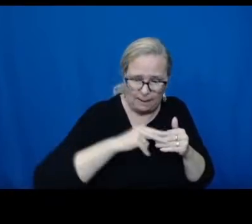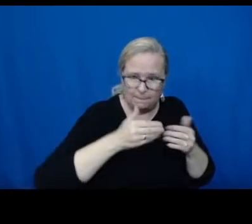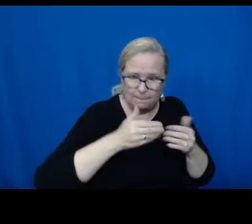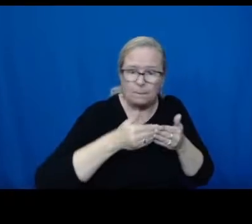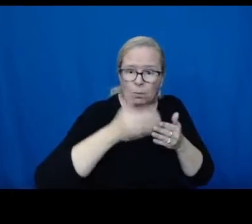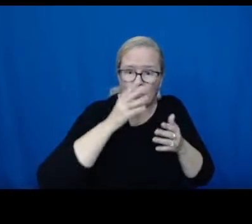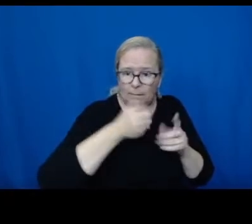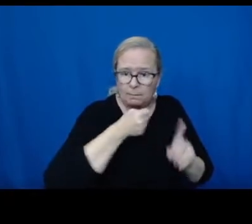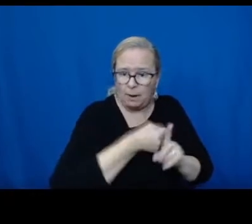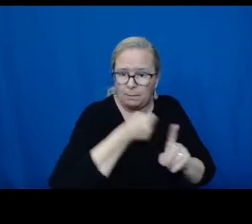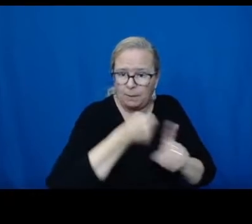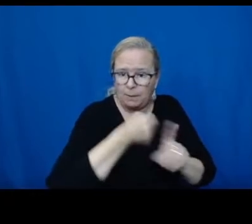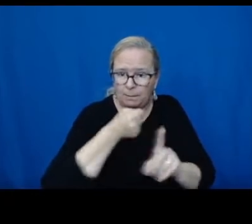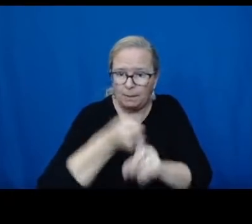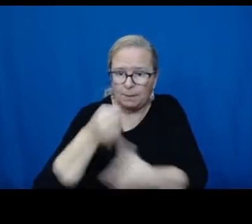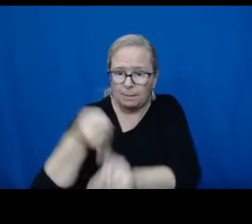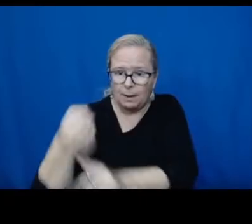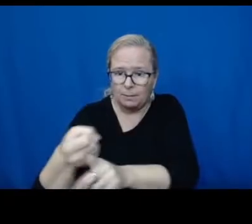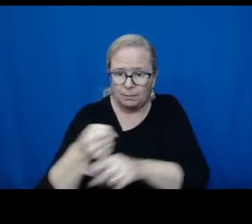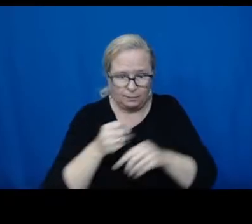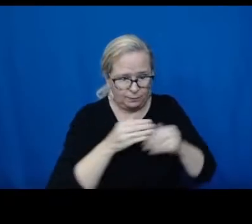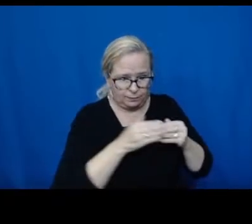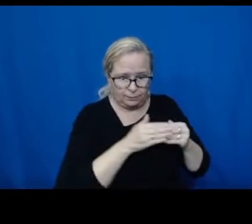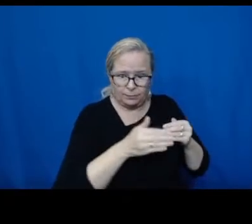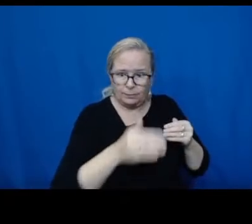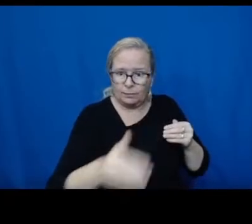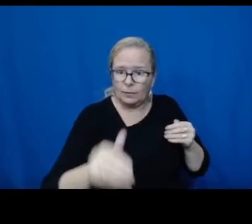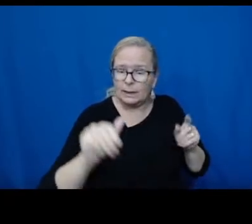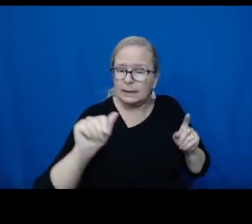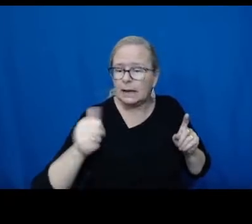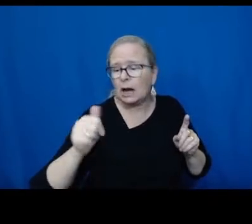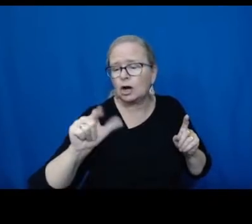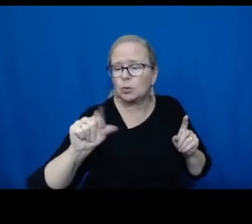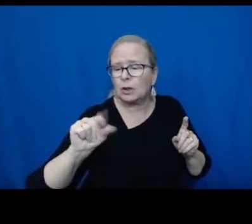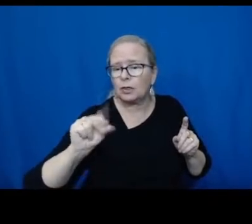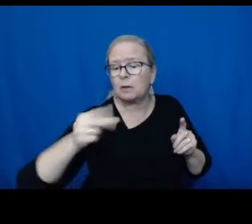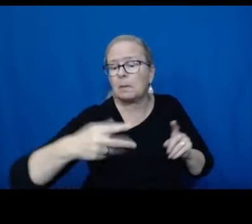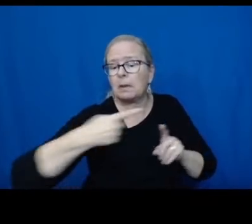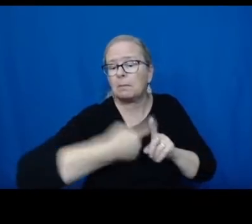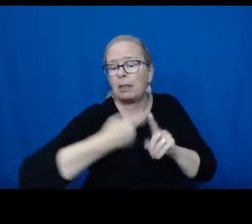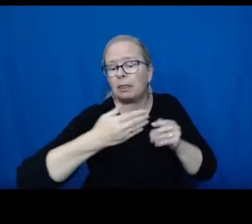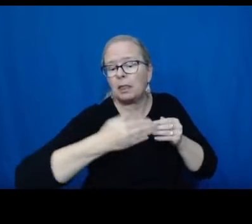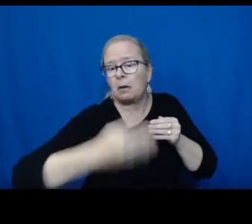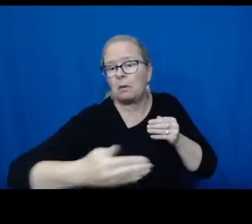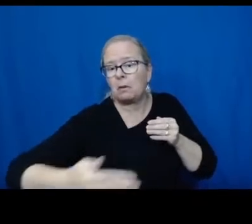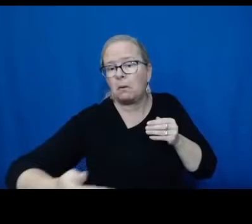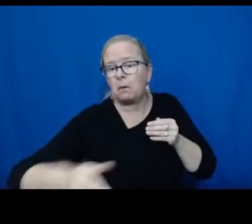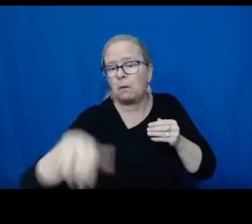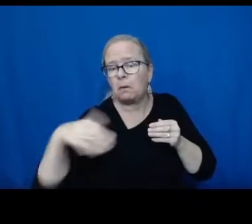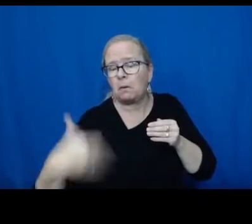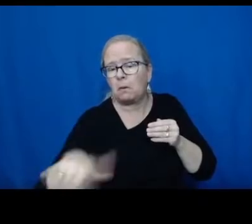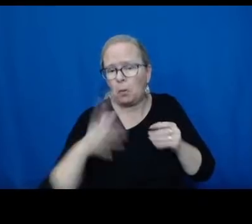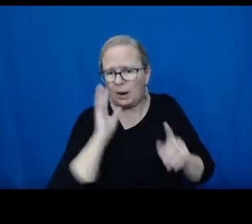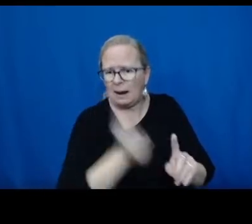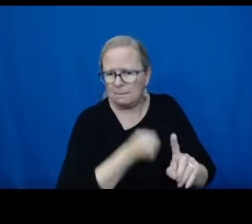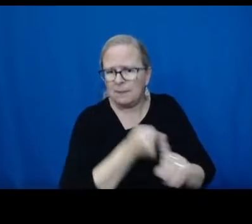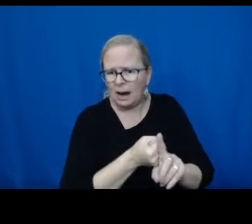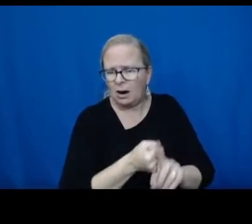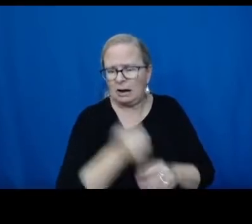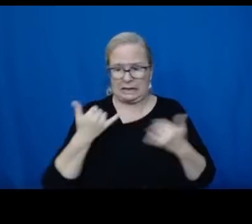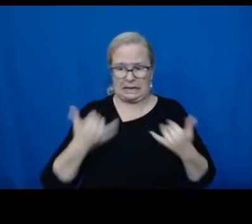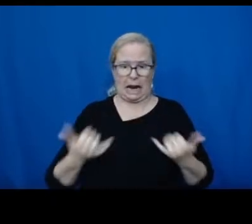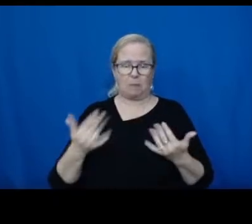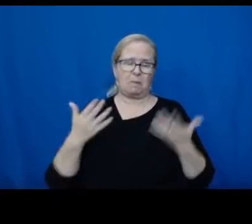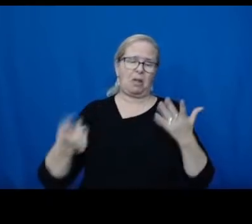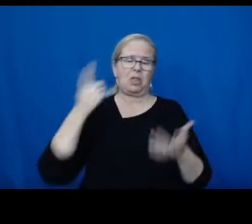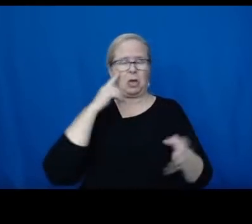it's probably fine. And, there aren't many places in medicine where you find good doctors who operate under the